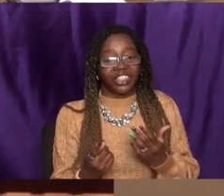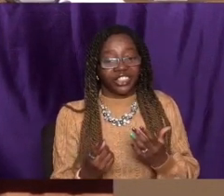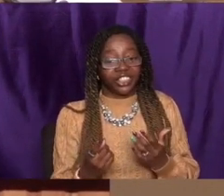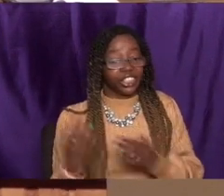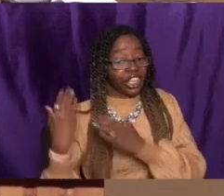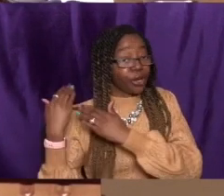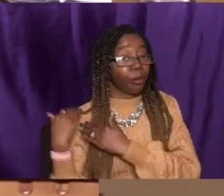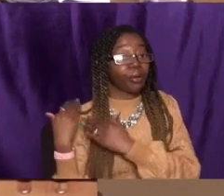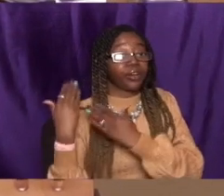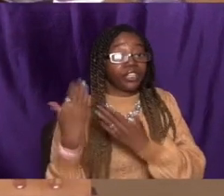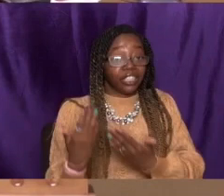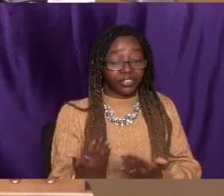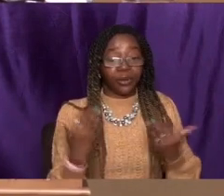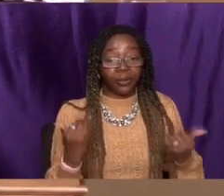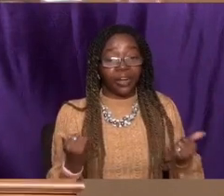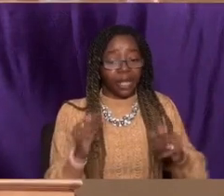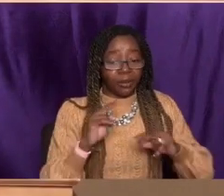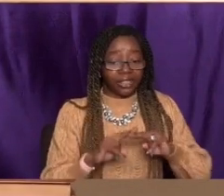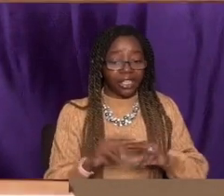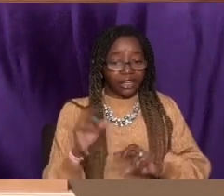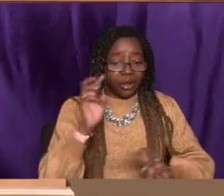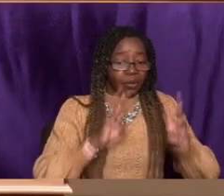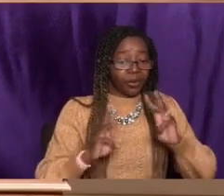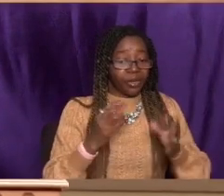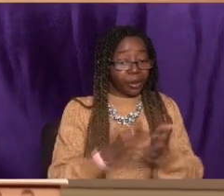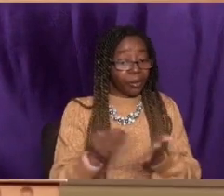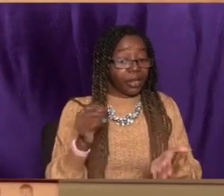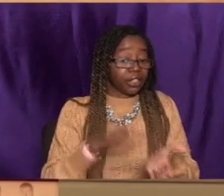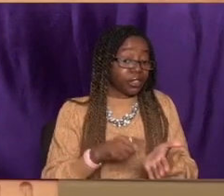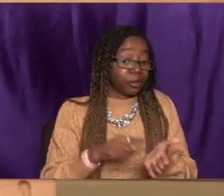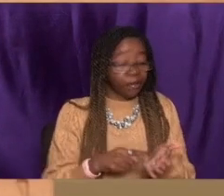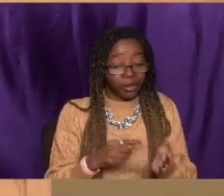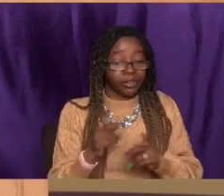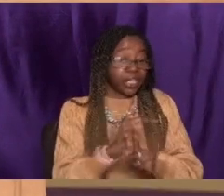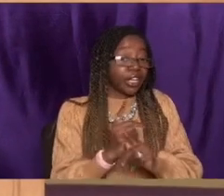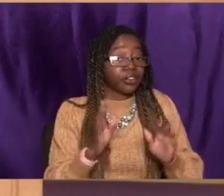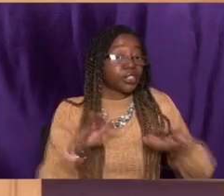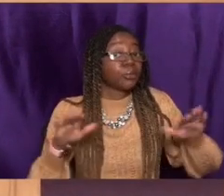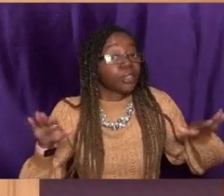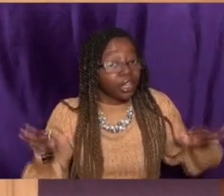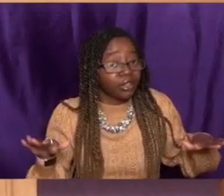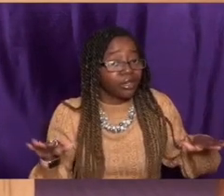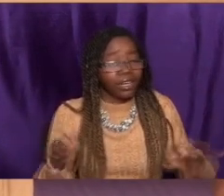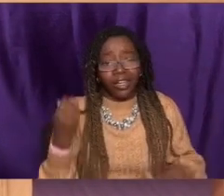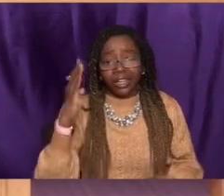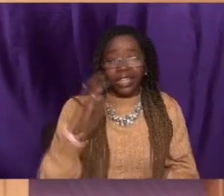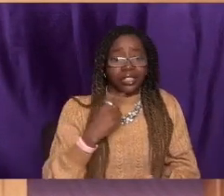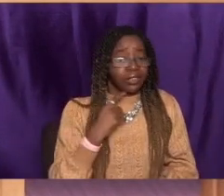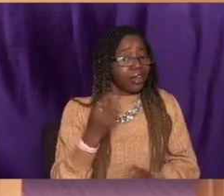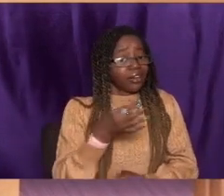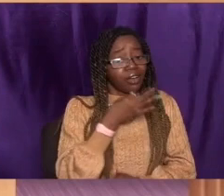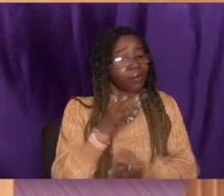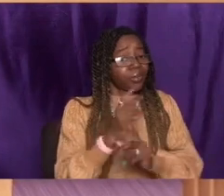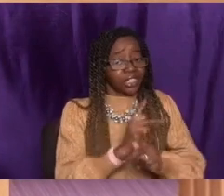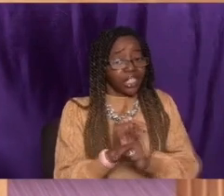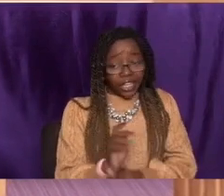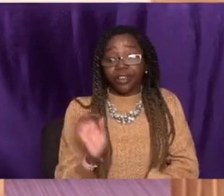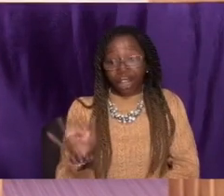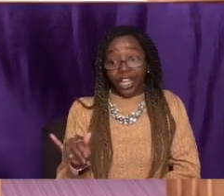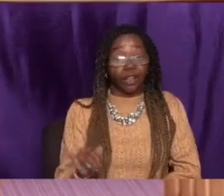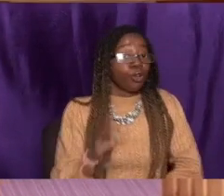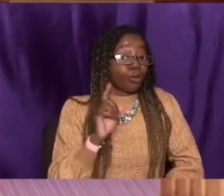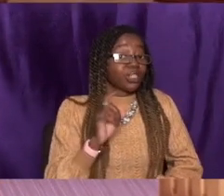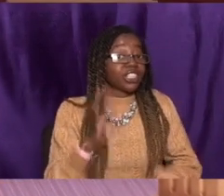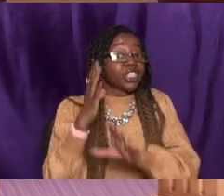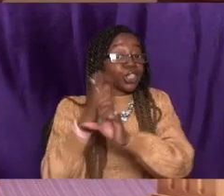this morning. You've been sitting here worried about how you was going to pay some bill, take care of some child, deal with some. And God says, I've already taken care of that. You just